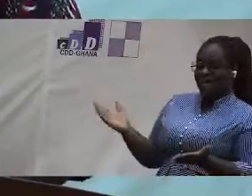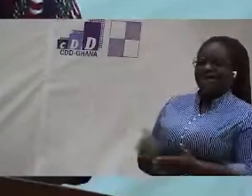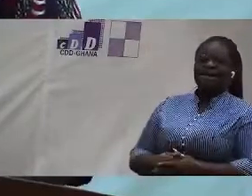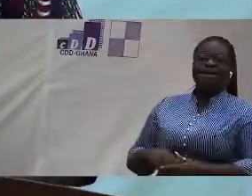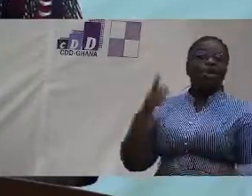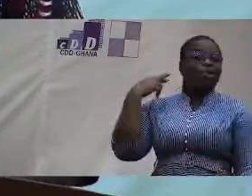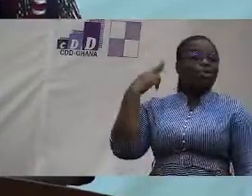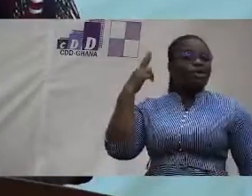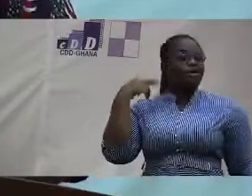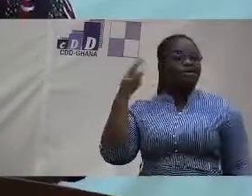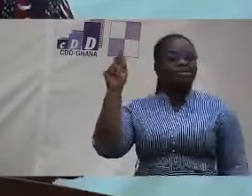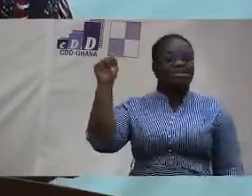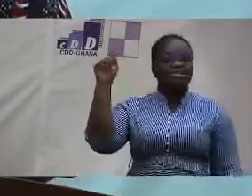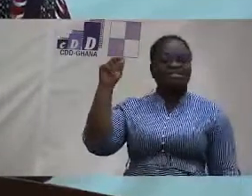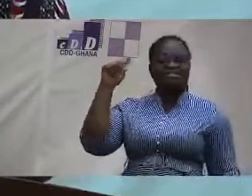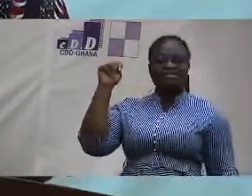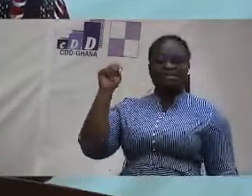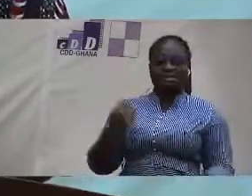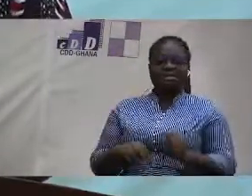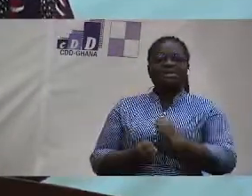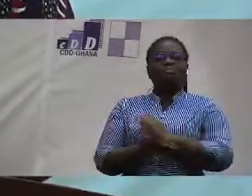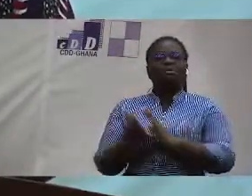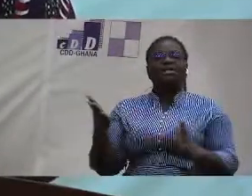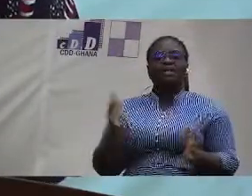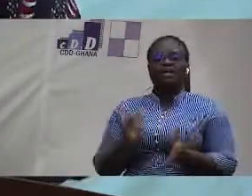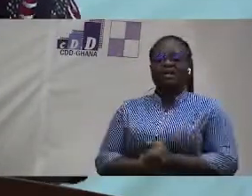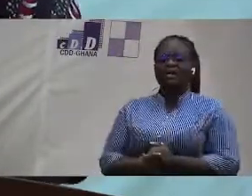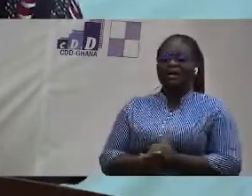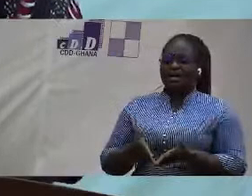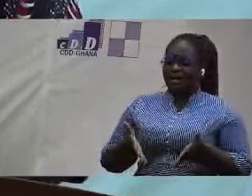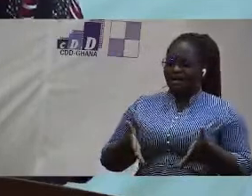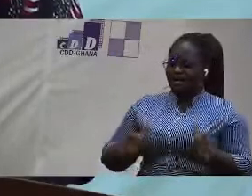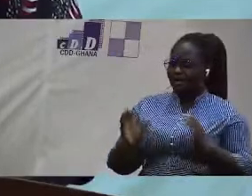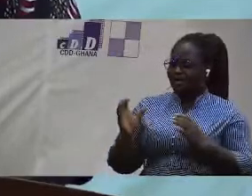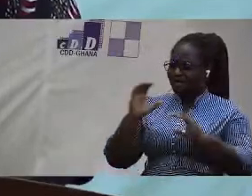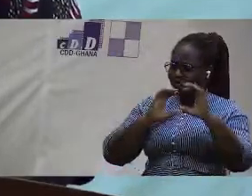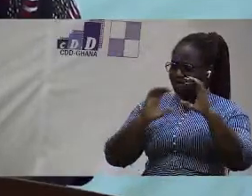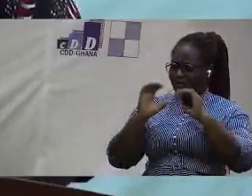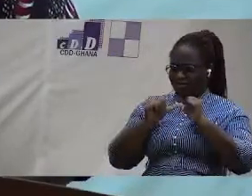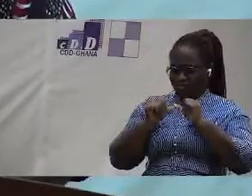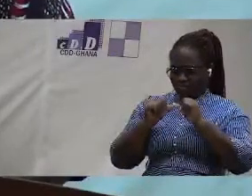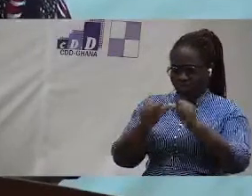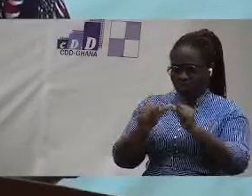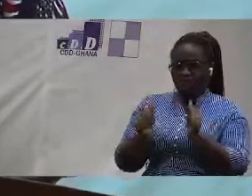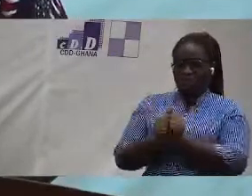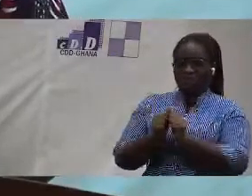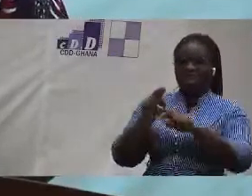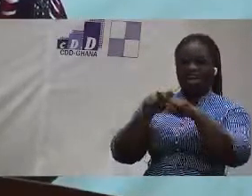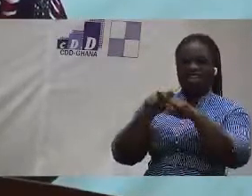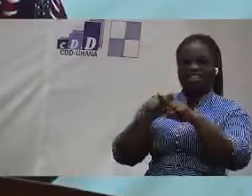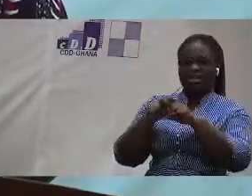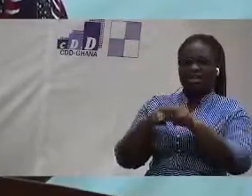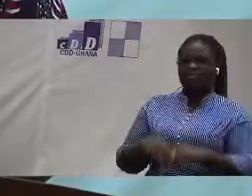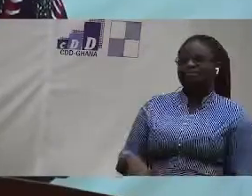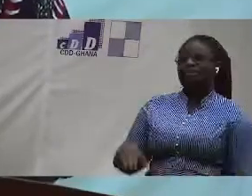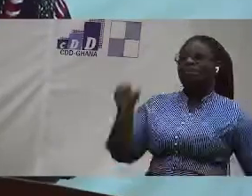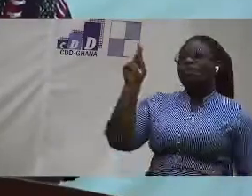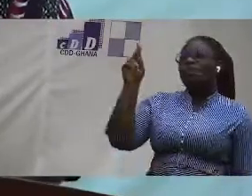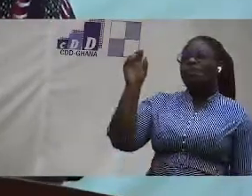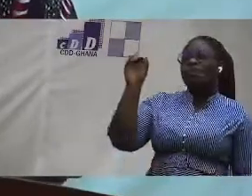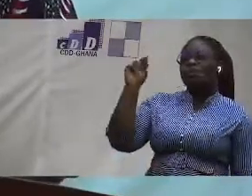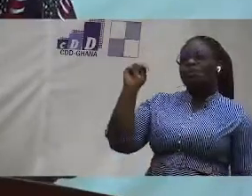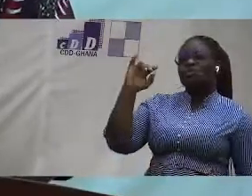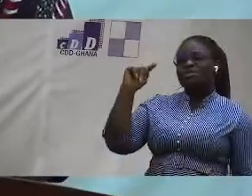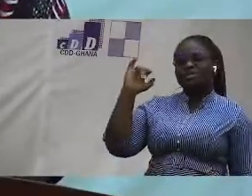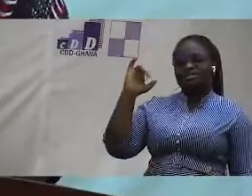radio, TV, online, social media. Let the conversation continue with the hashtag